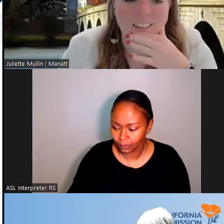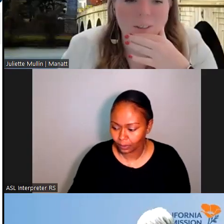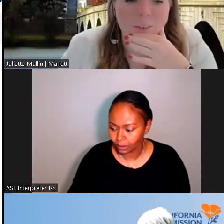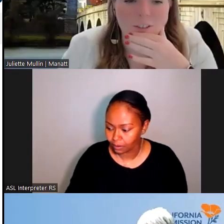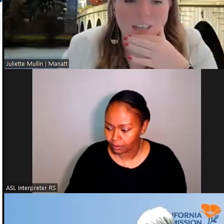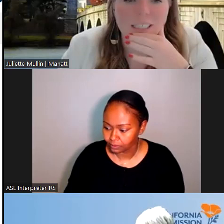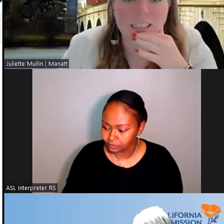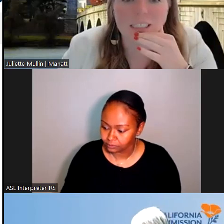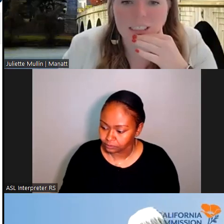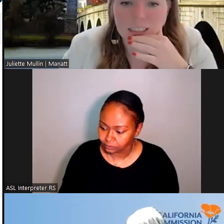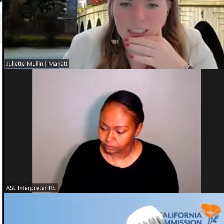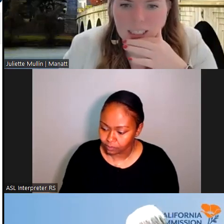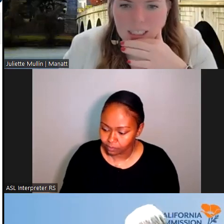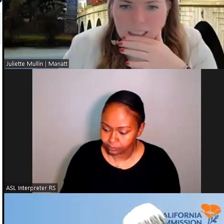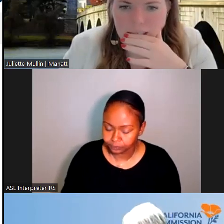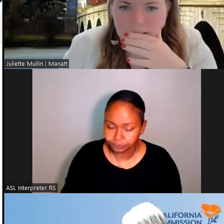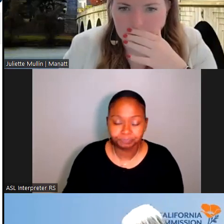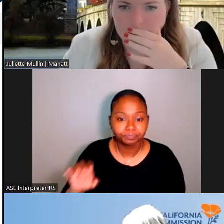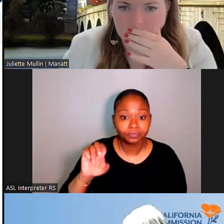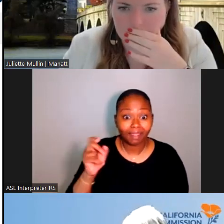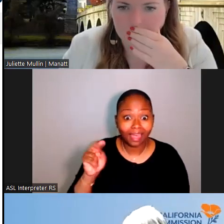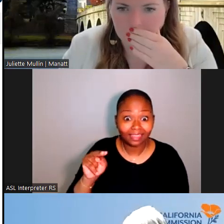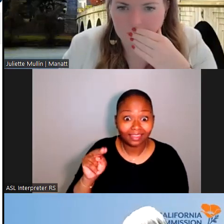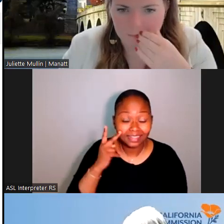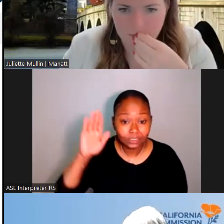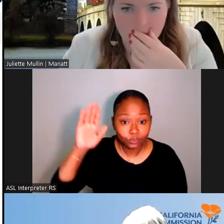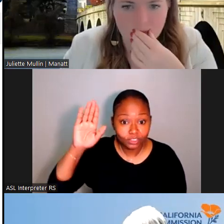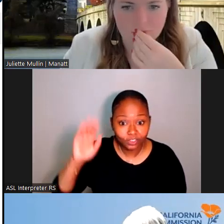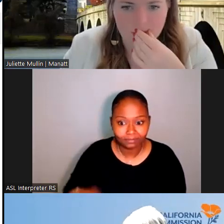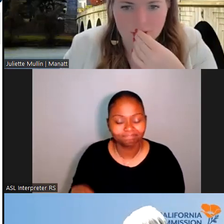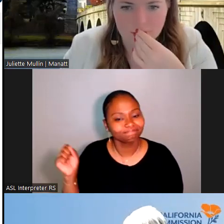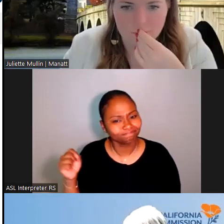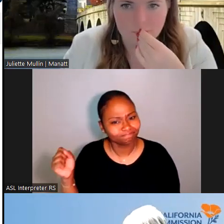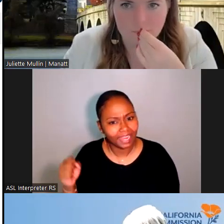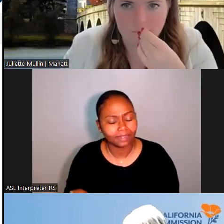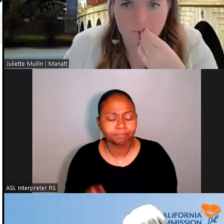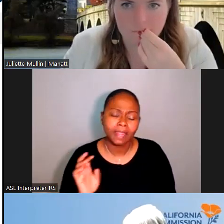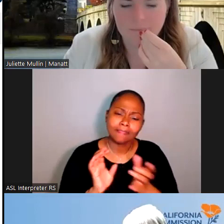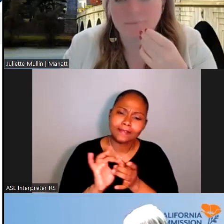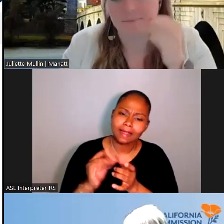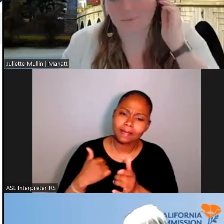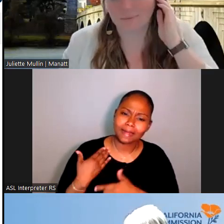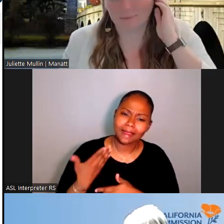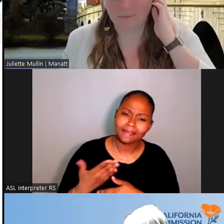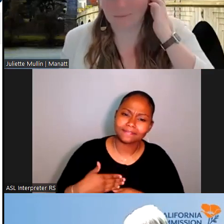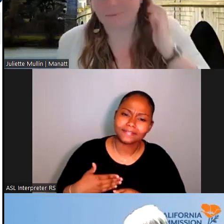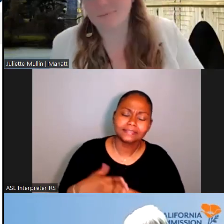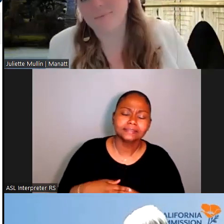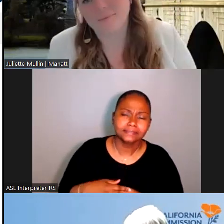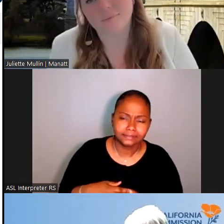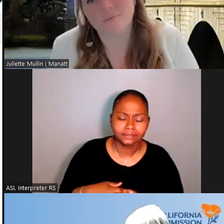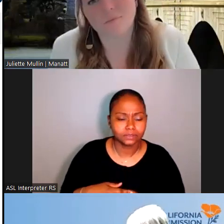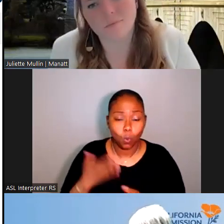Ellen, I see you've raised your hand. Yes, the comment I have is that whatever limitations are being imposed